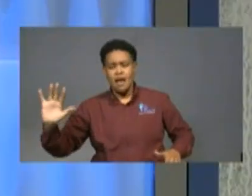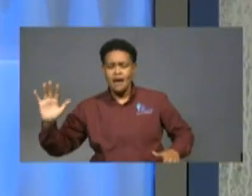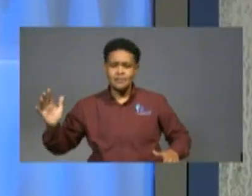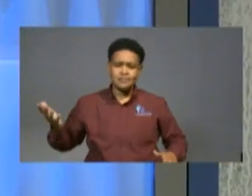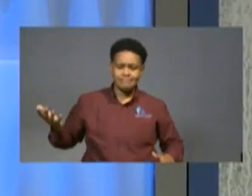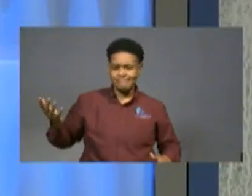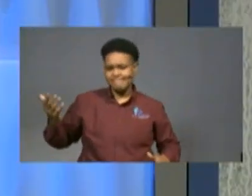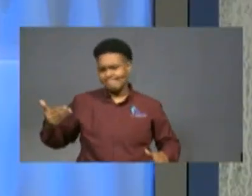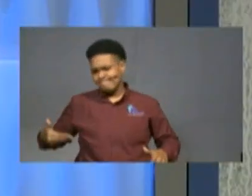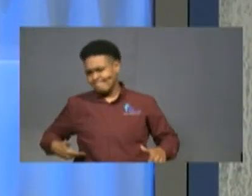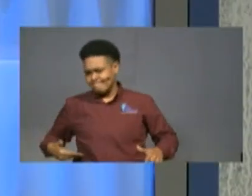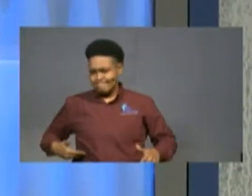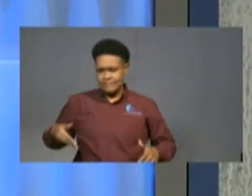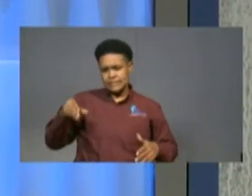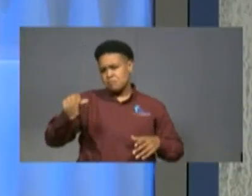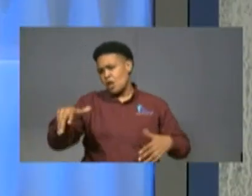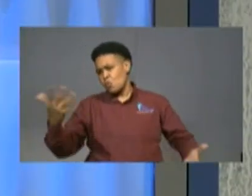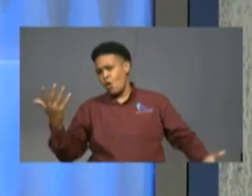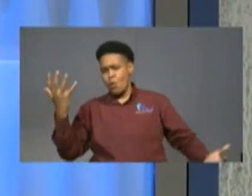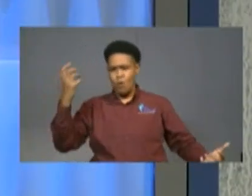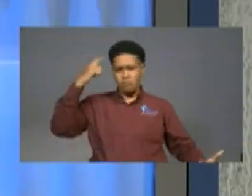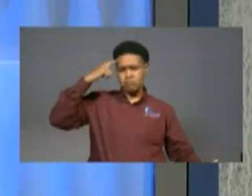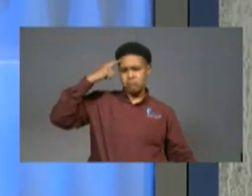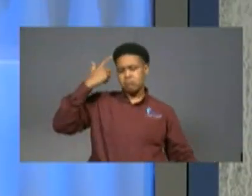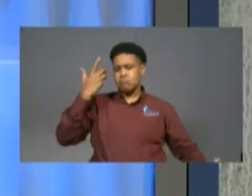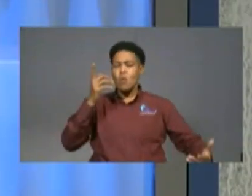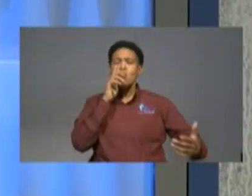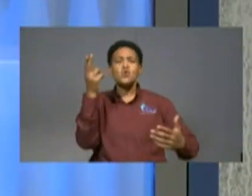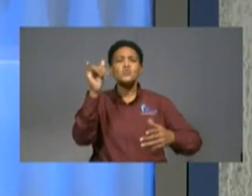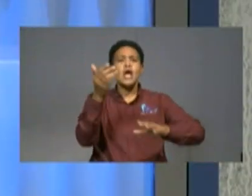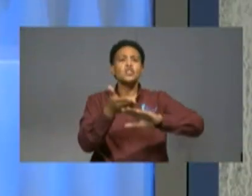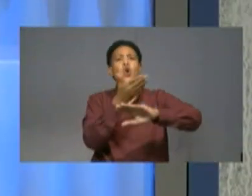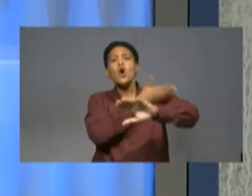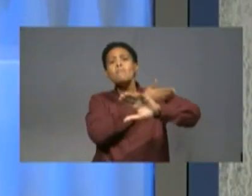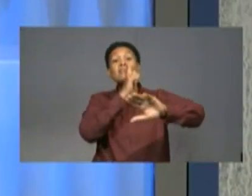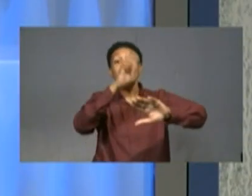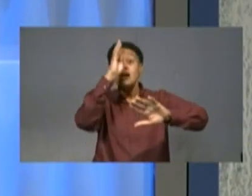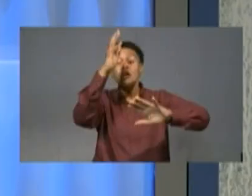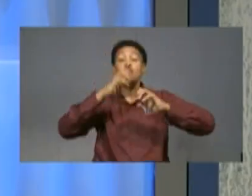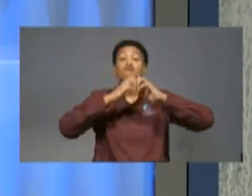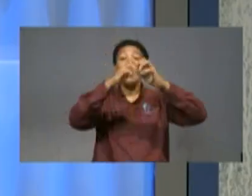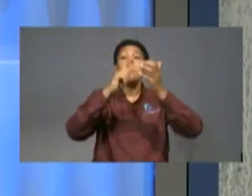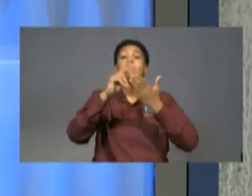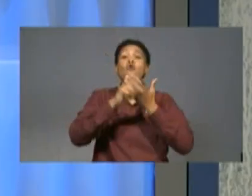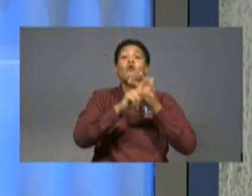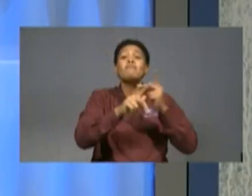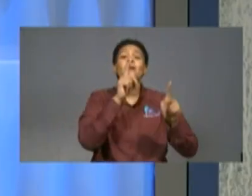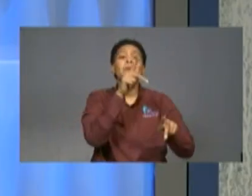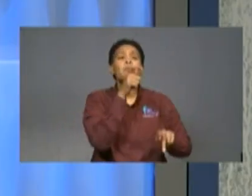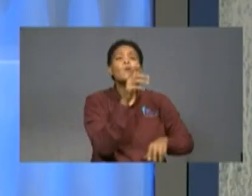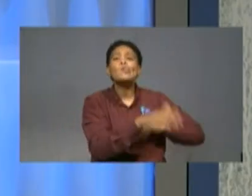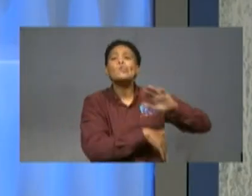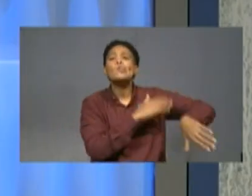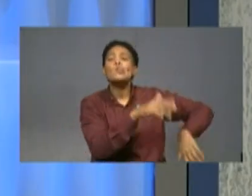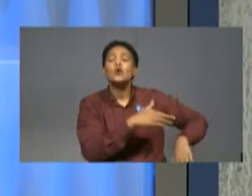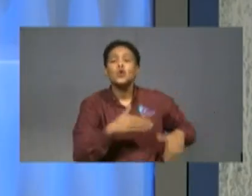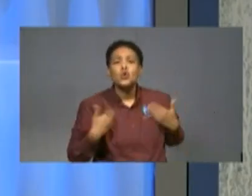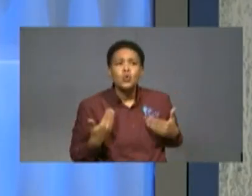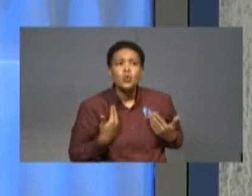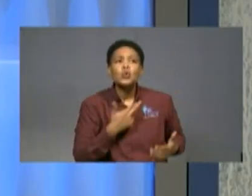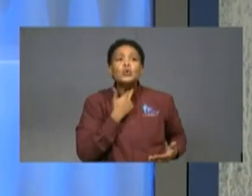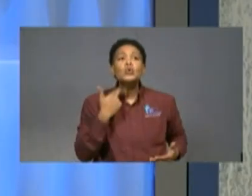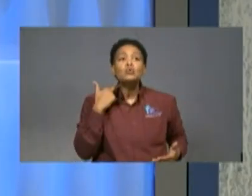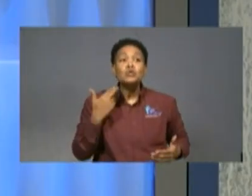expenditure, would use that to uplift and create programs for marginalized youth at-risk youth. We would